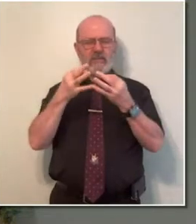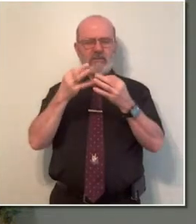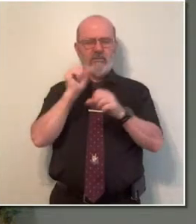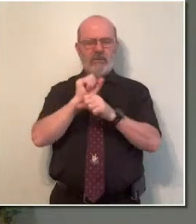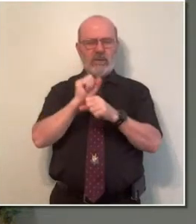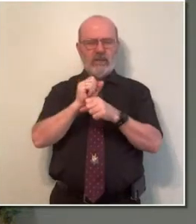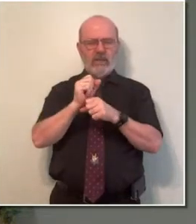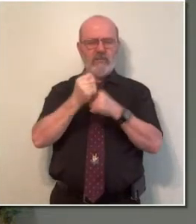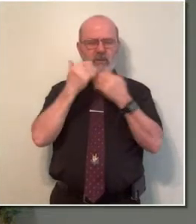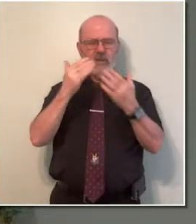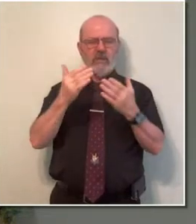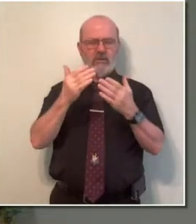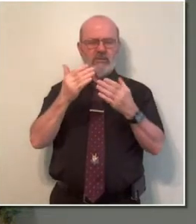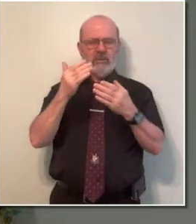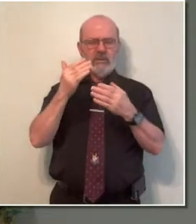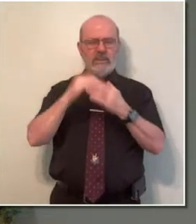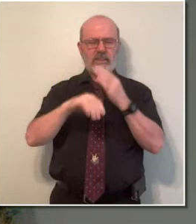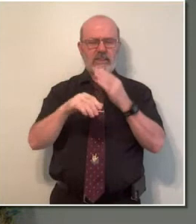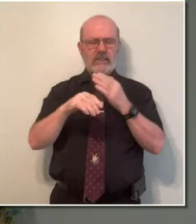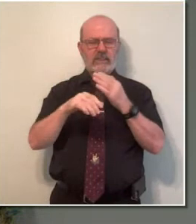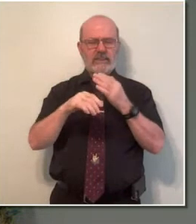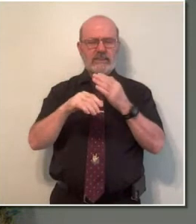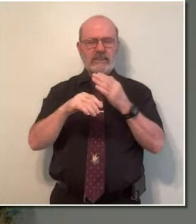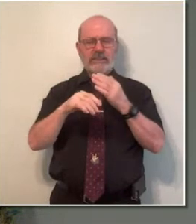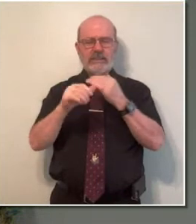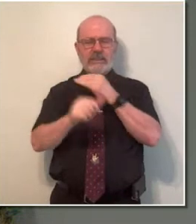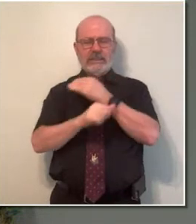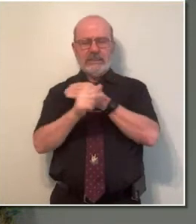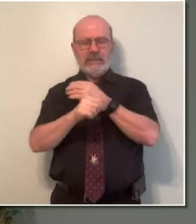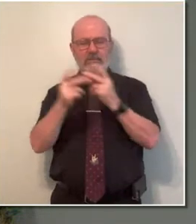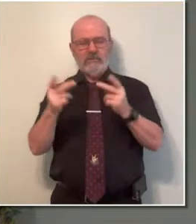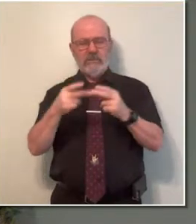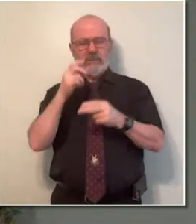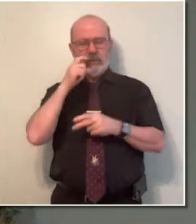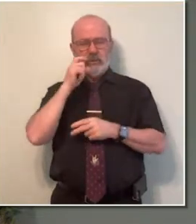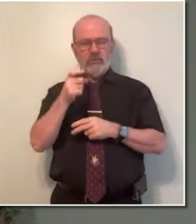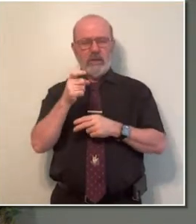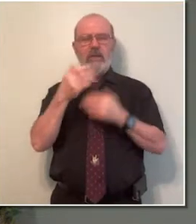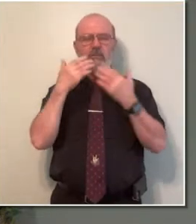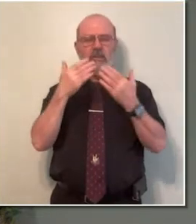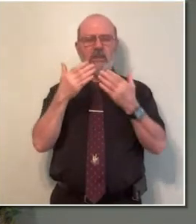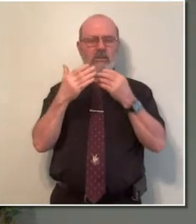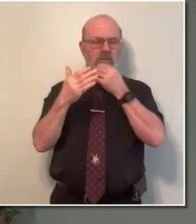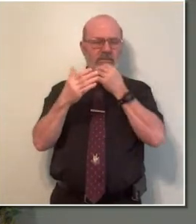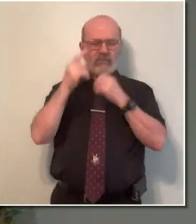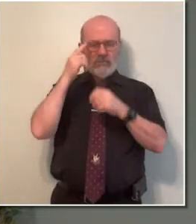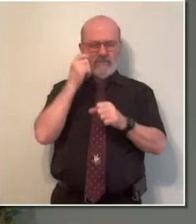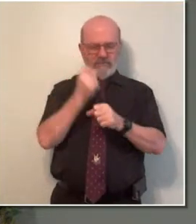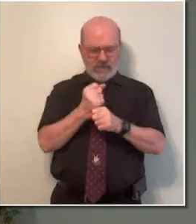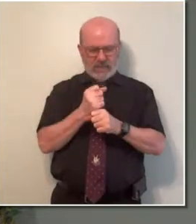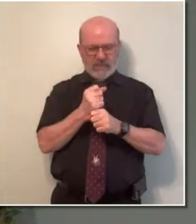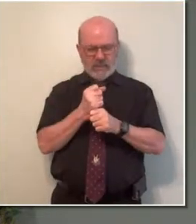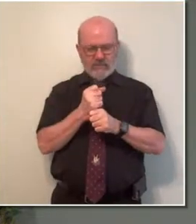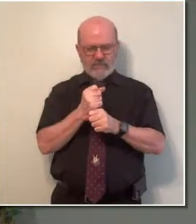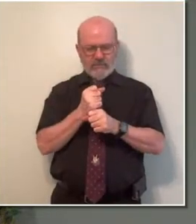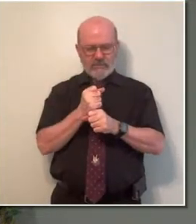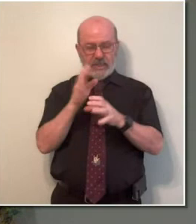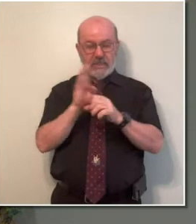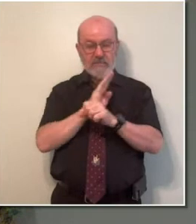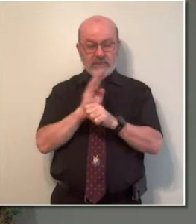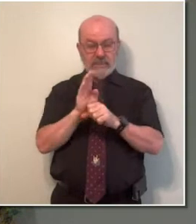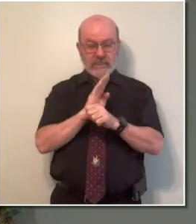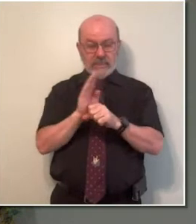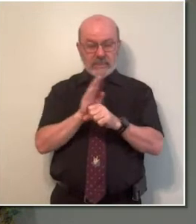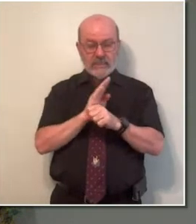a very unsettled and dangerous place. Thank you for their faith, and thank you for the obvious busyness of